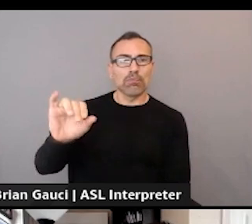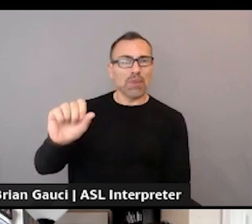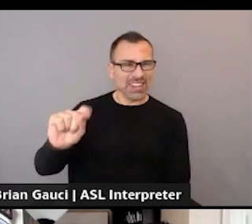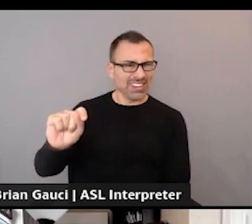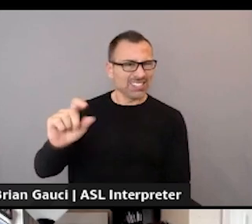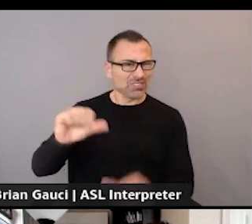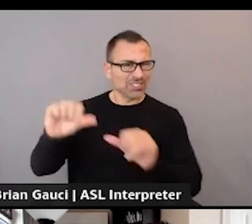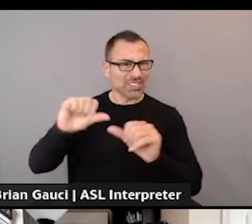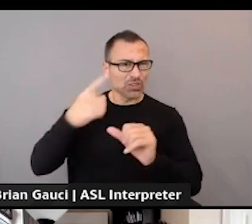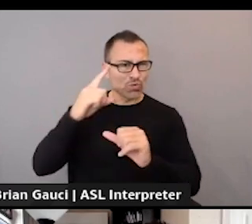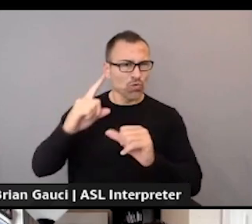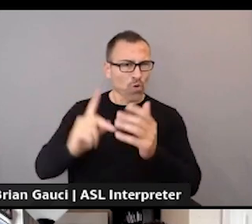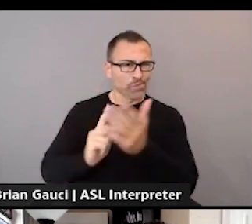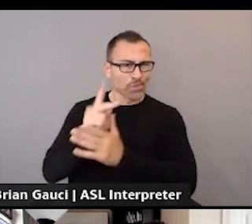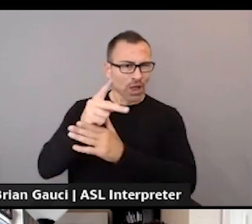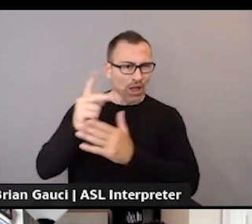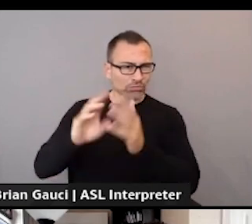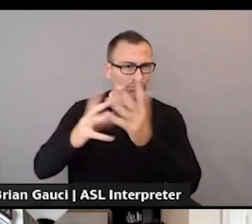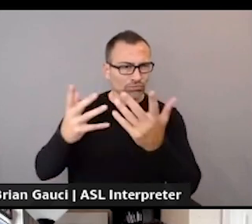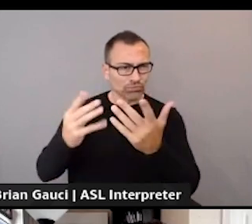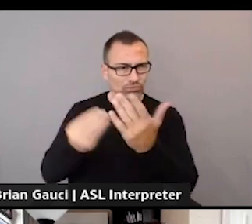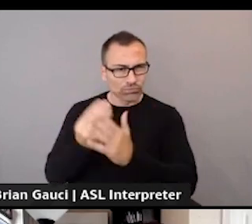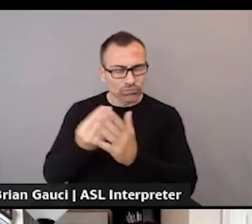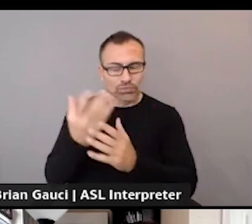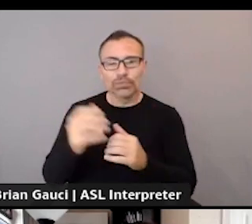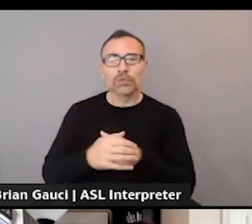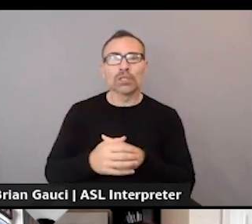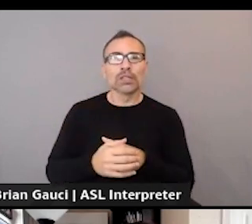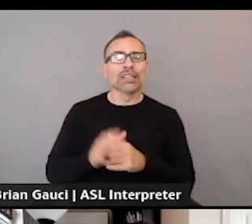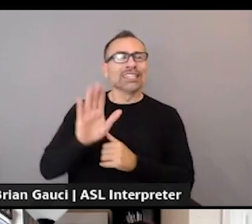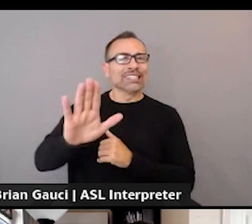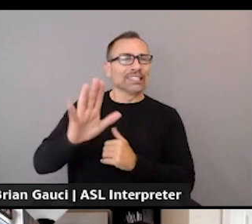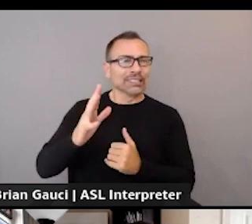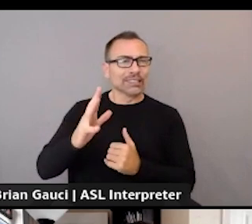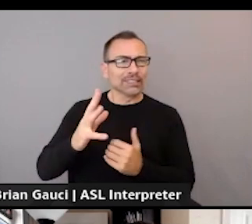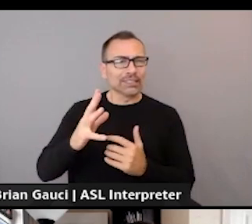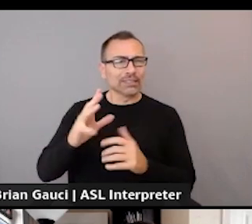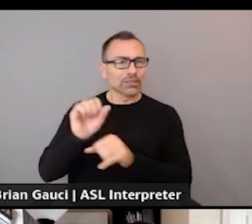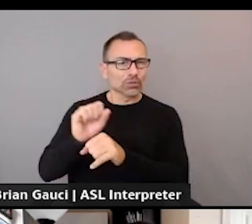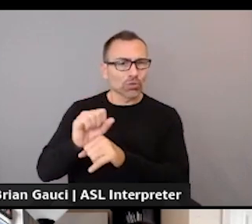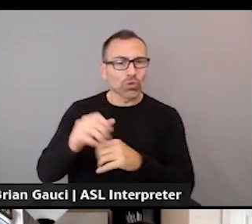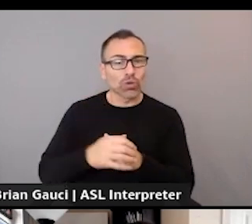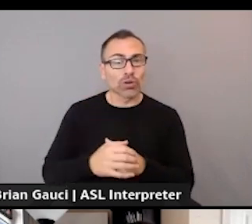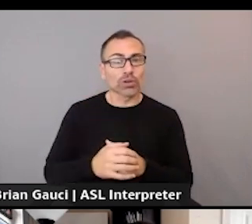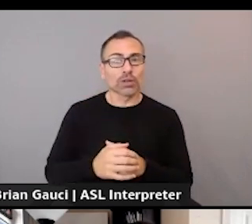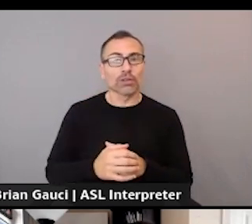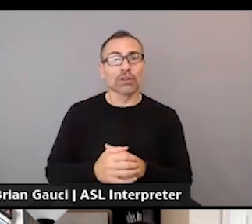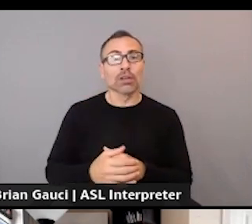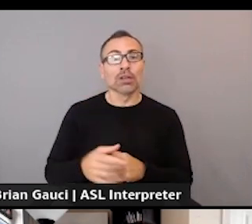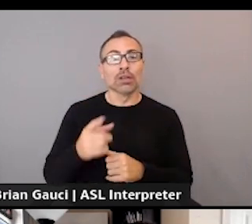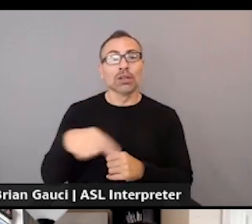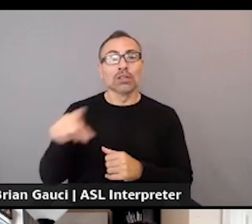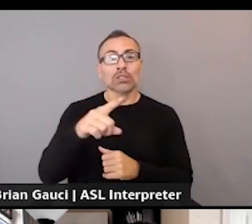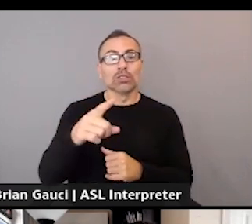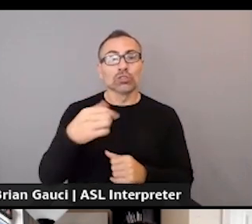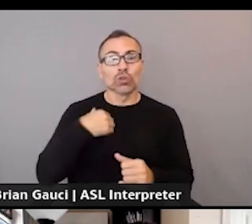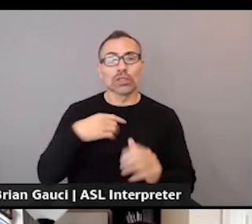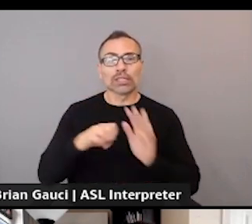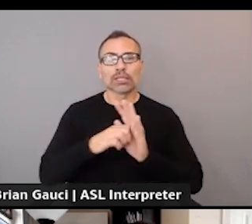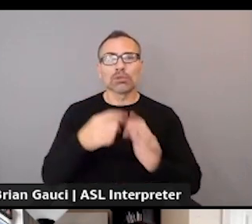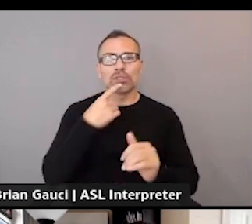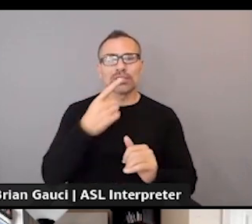and the example that we're going to run through is please rewrite the above paragraph to make